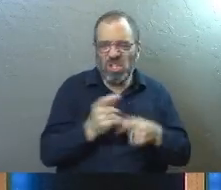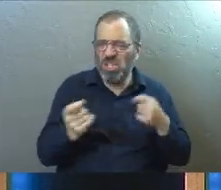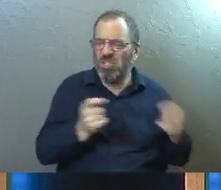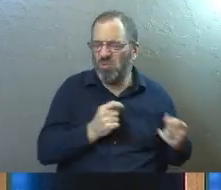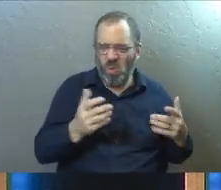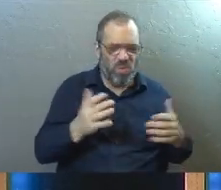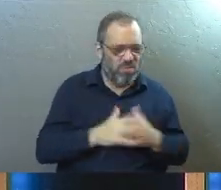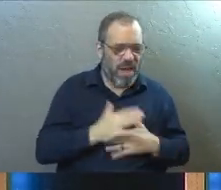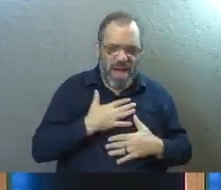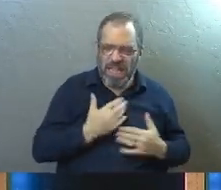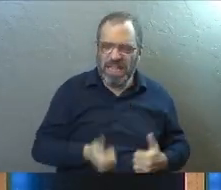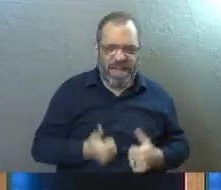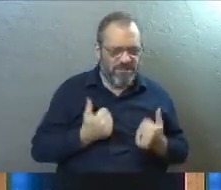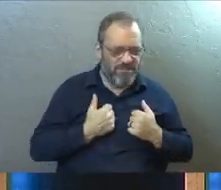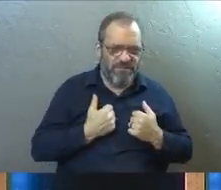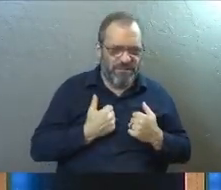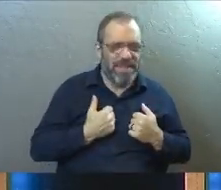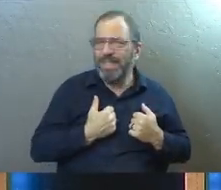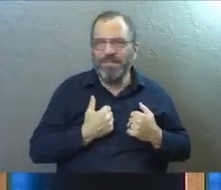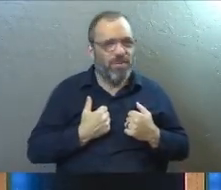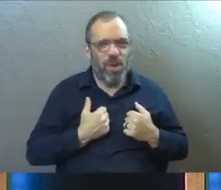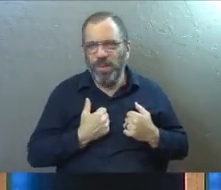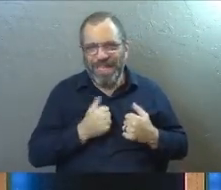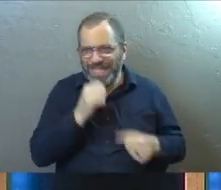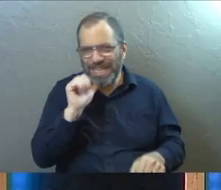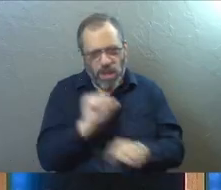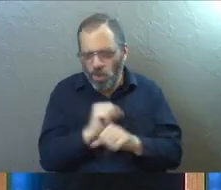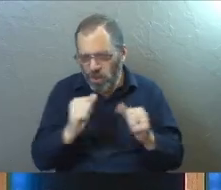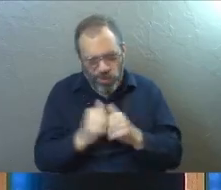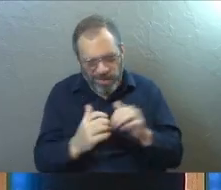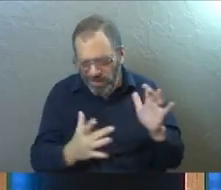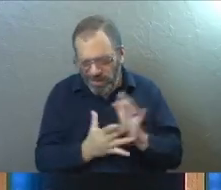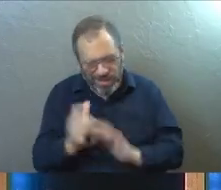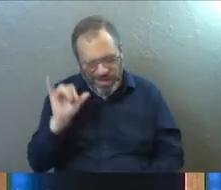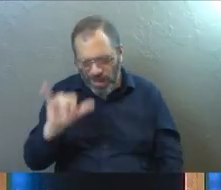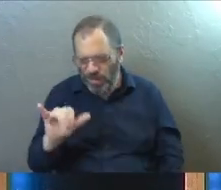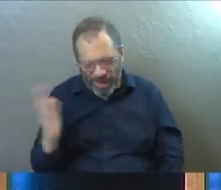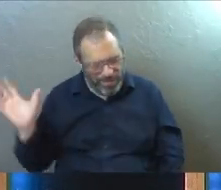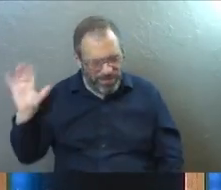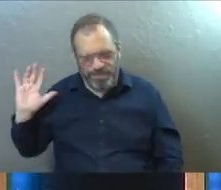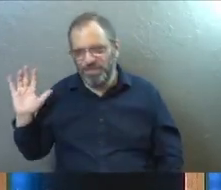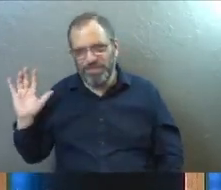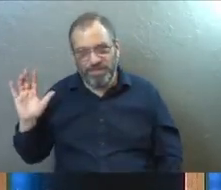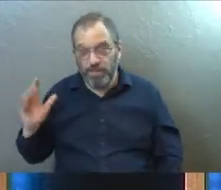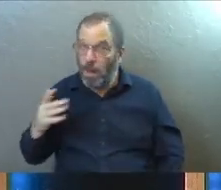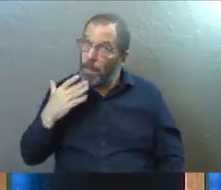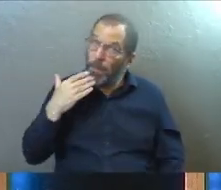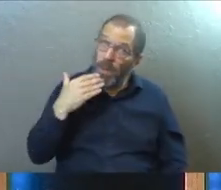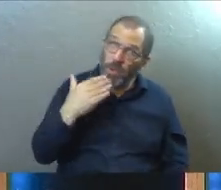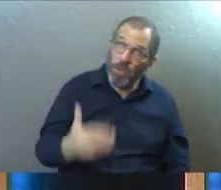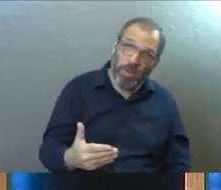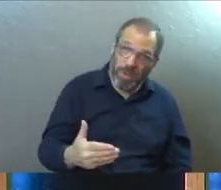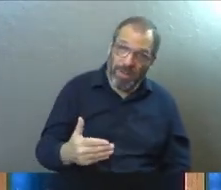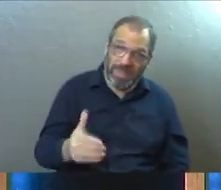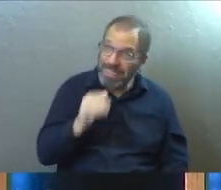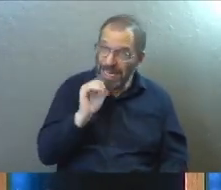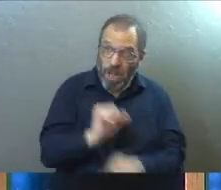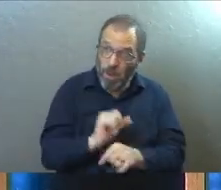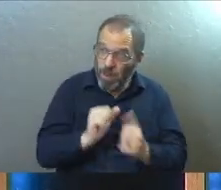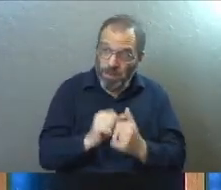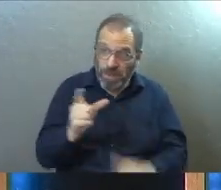of the things around me. But that's not how it works with Jesus. But isn't that good? That's not how it works with